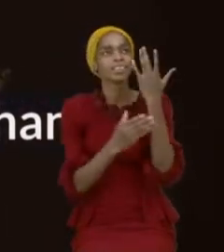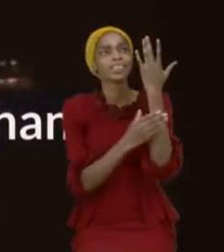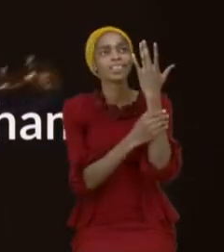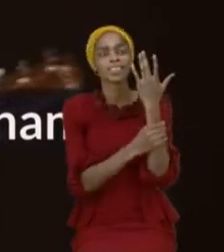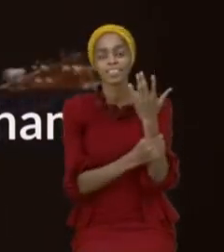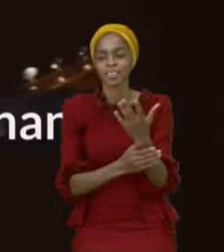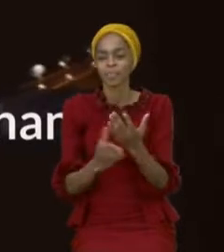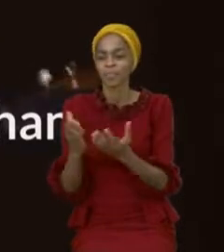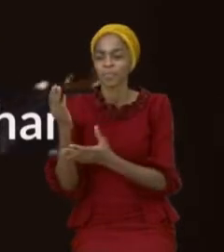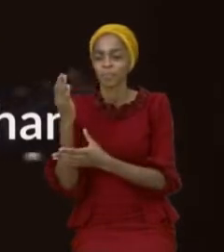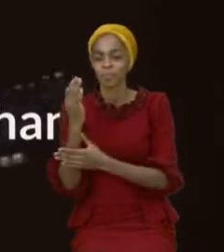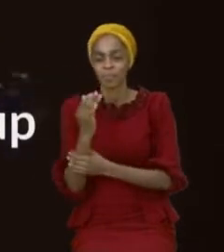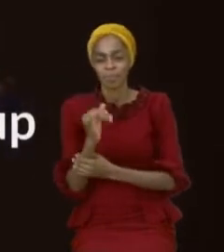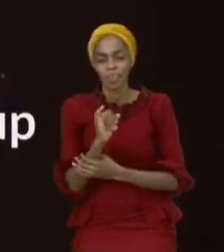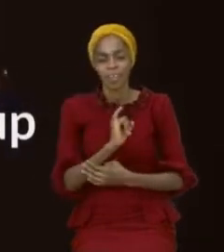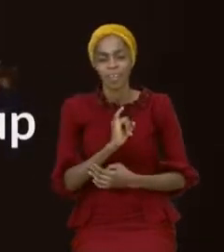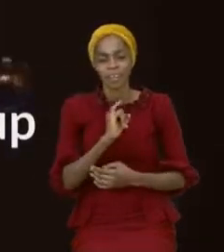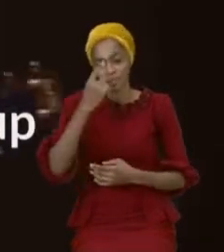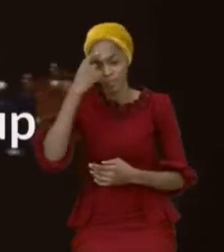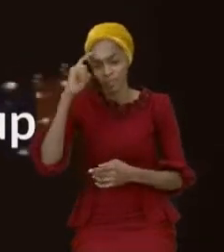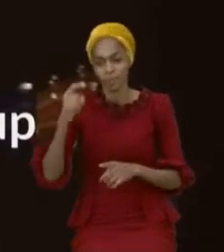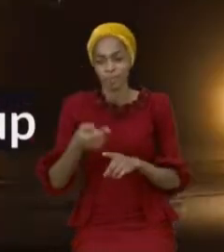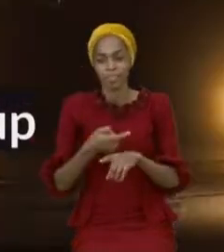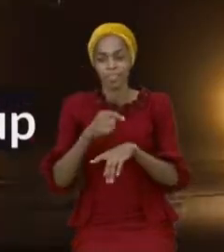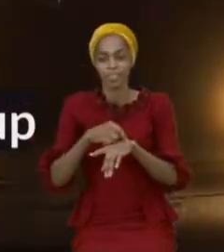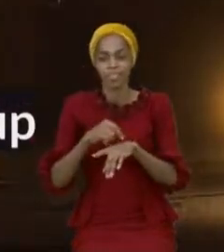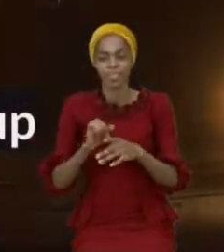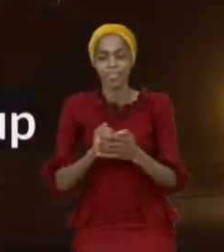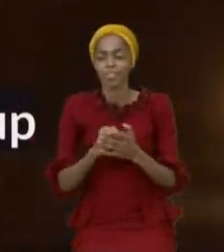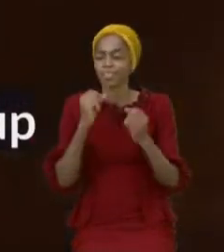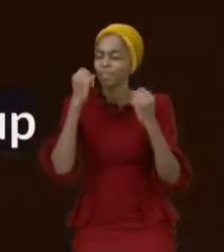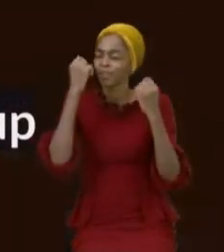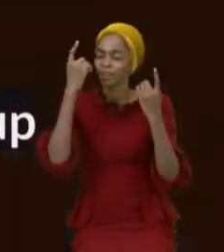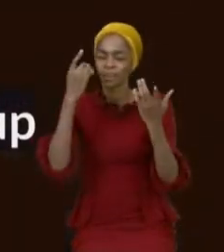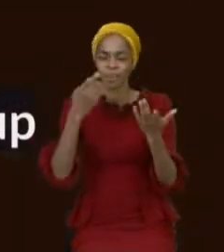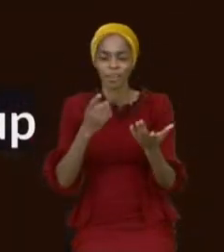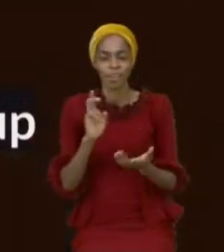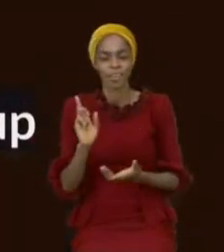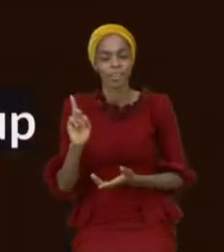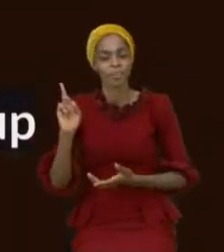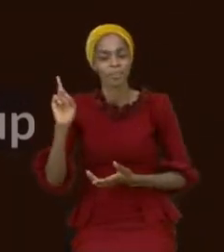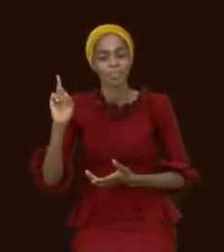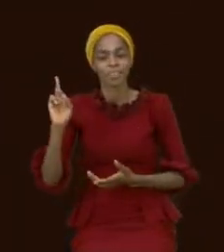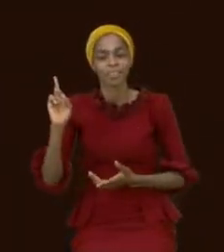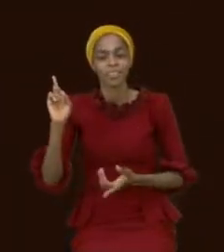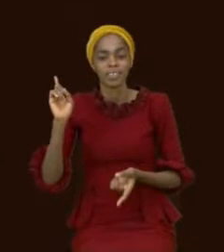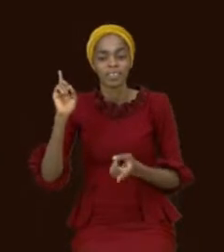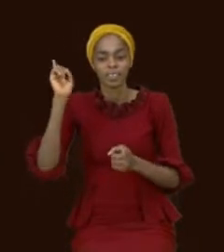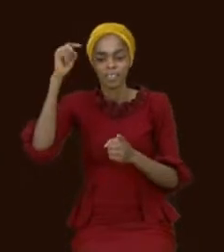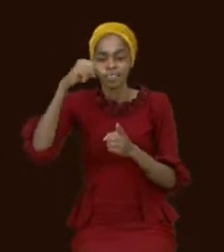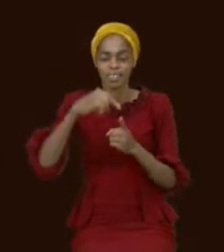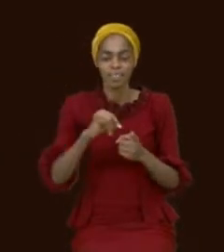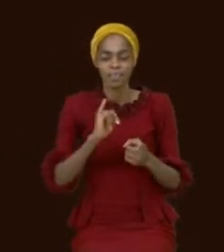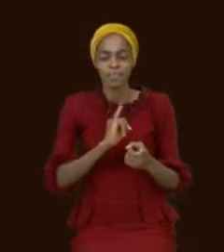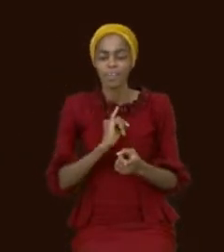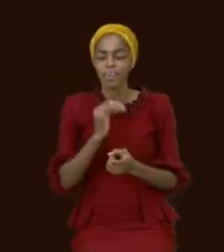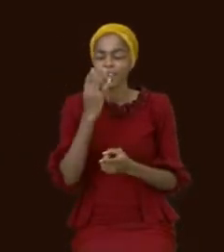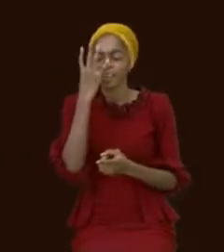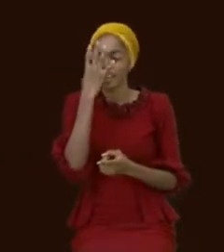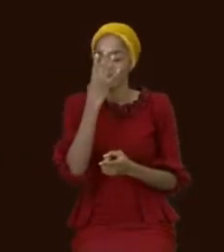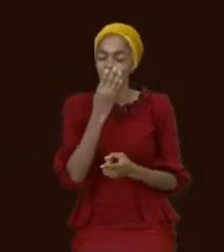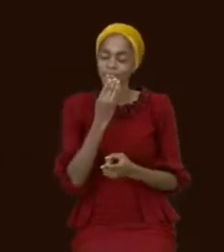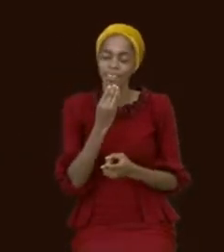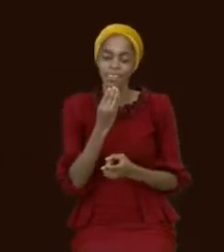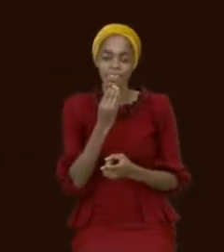hands. From the moment that I wake up until I lay my